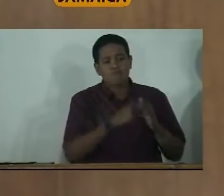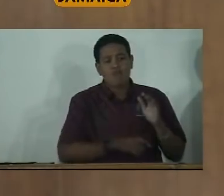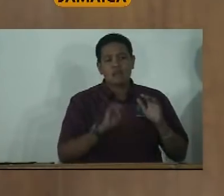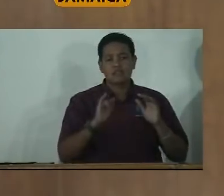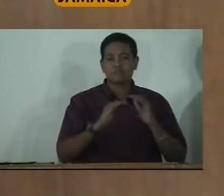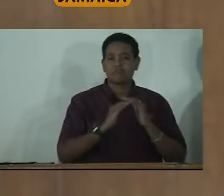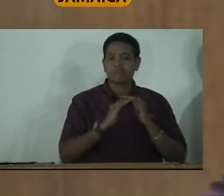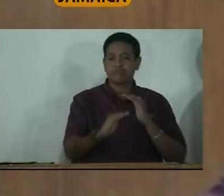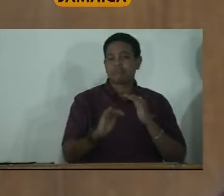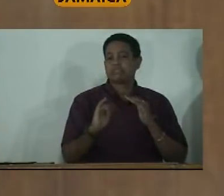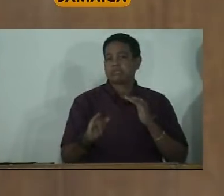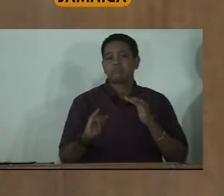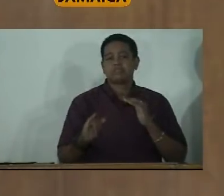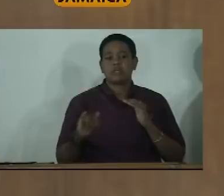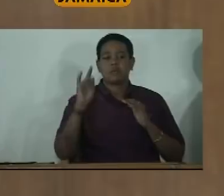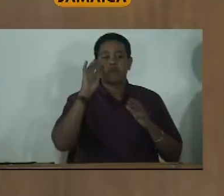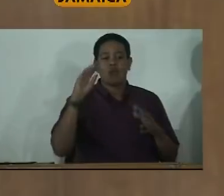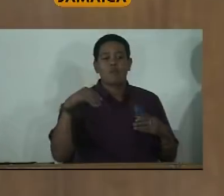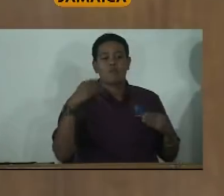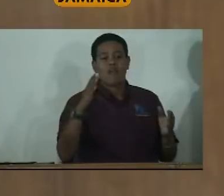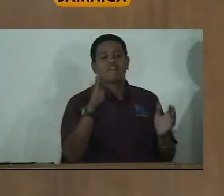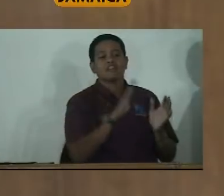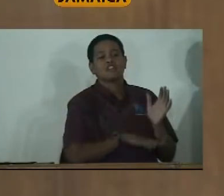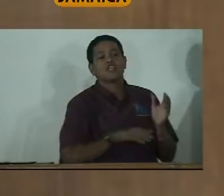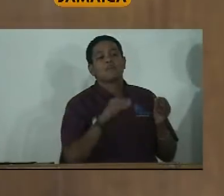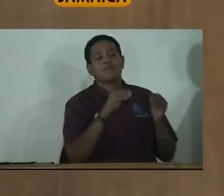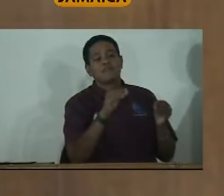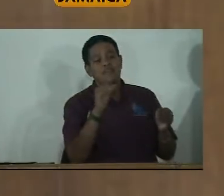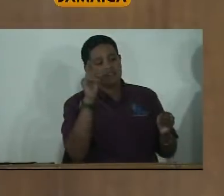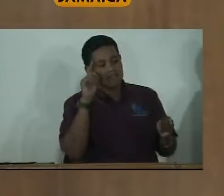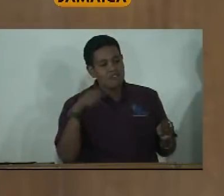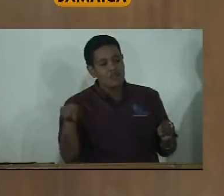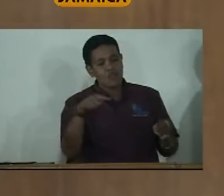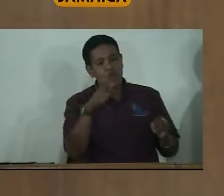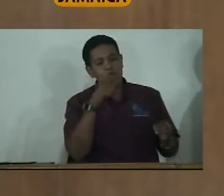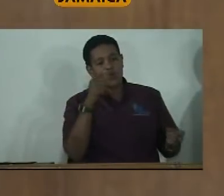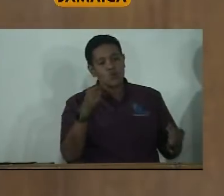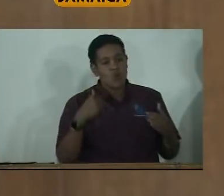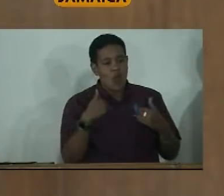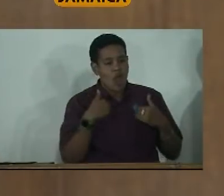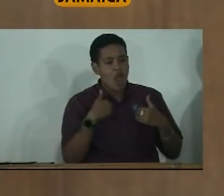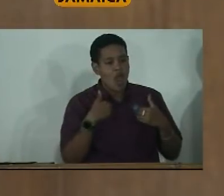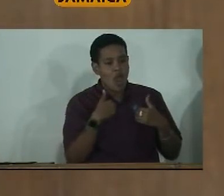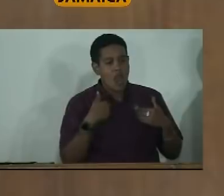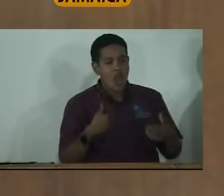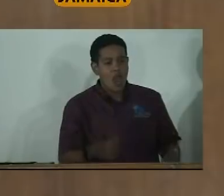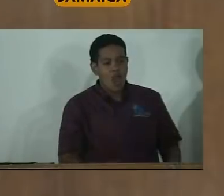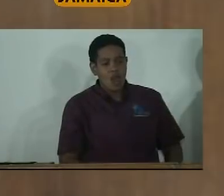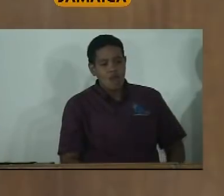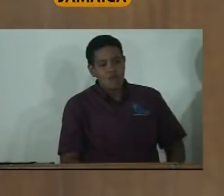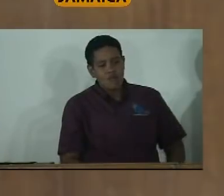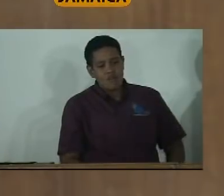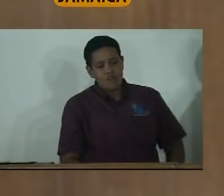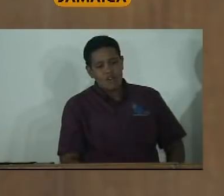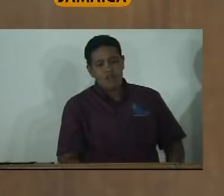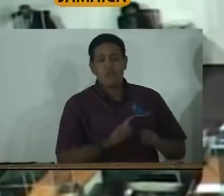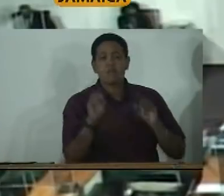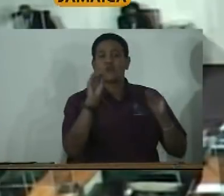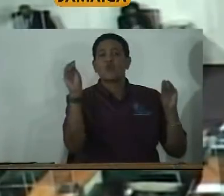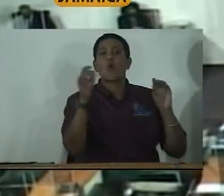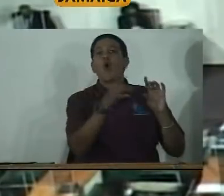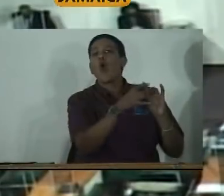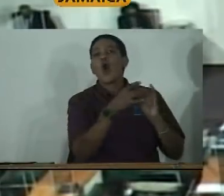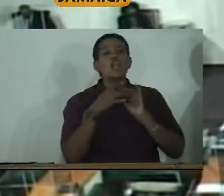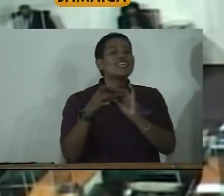you will provide a cheap feed for those who are doing animals. But there is no coordinator.